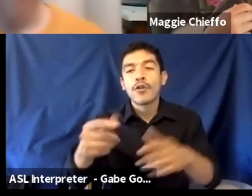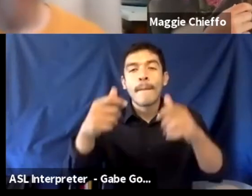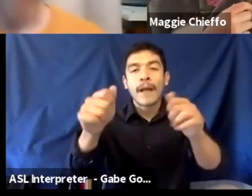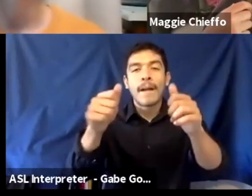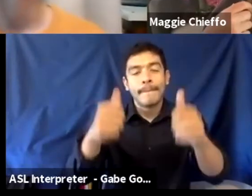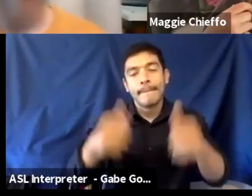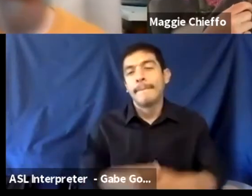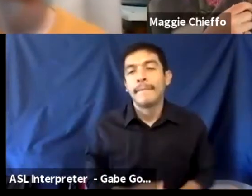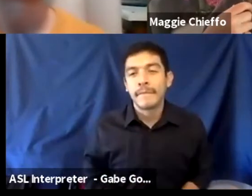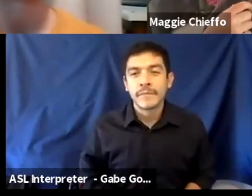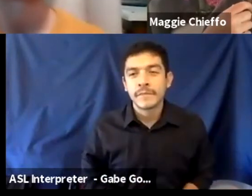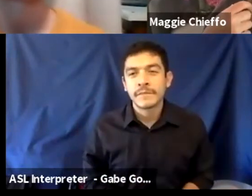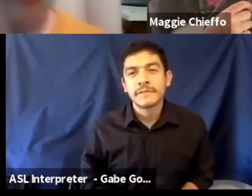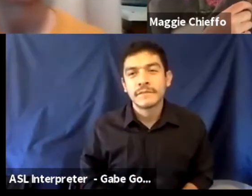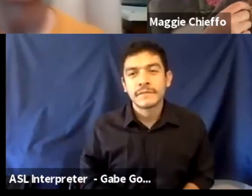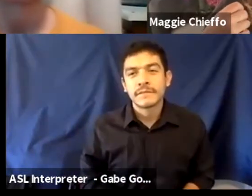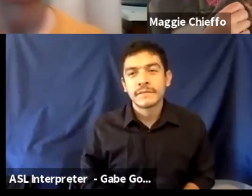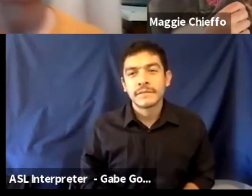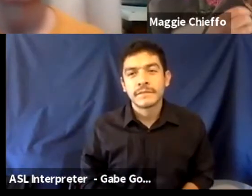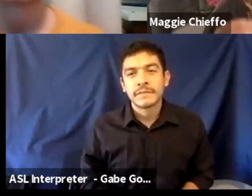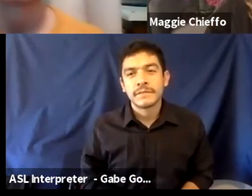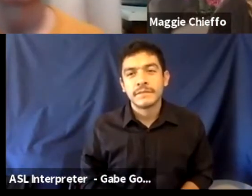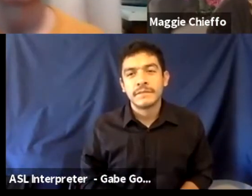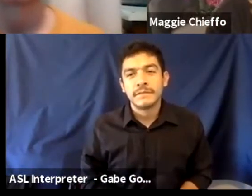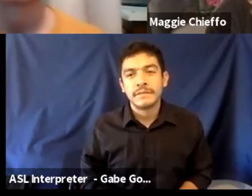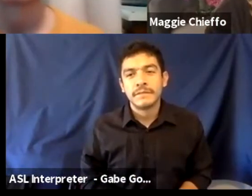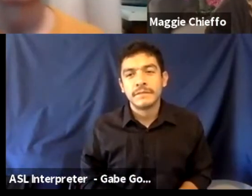Yeah. Yeah. Awesome.